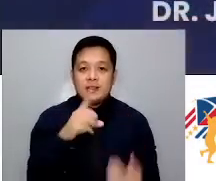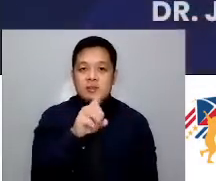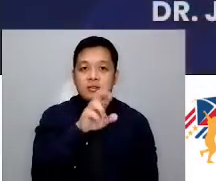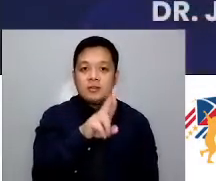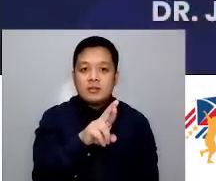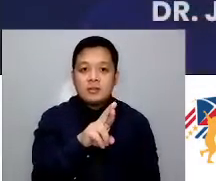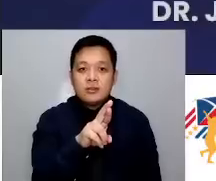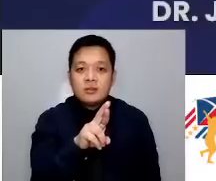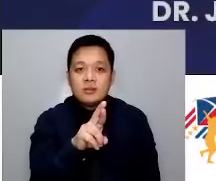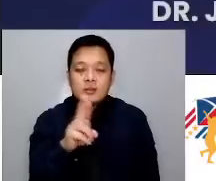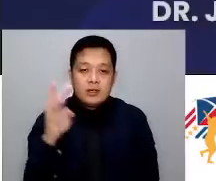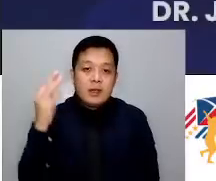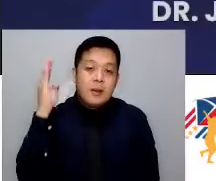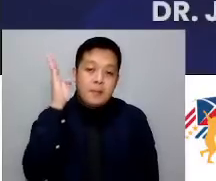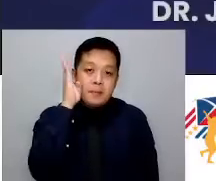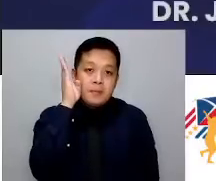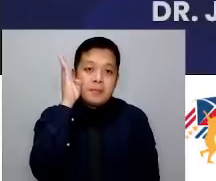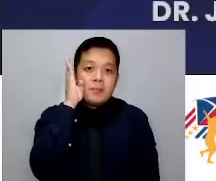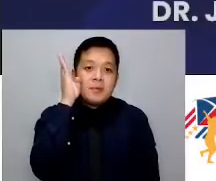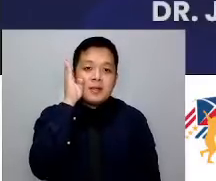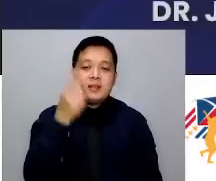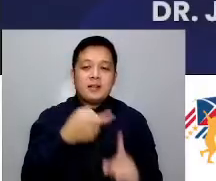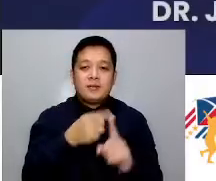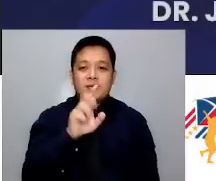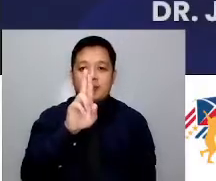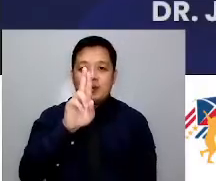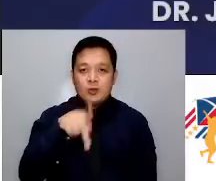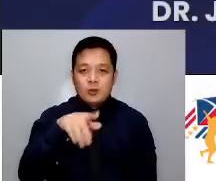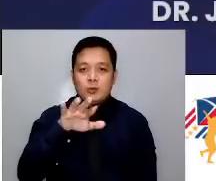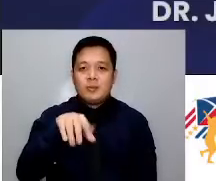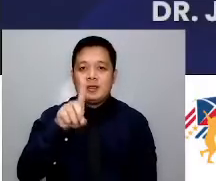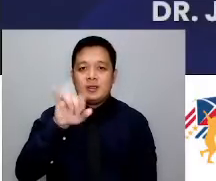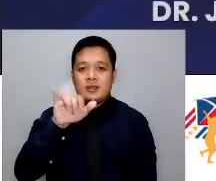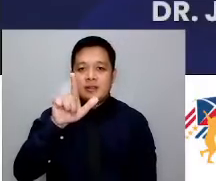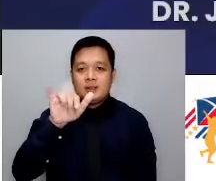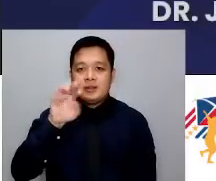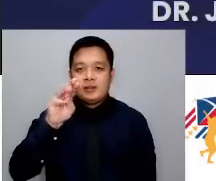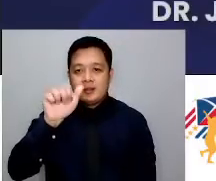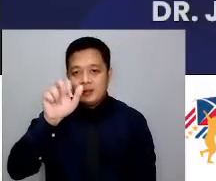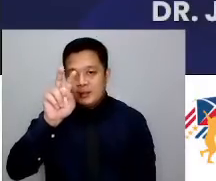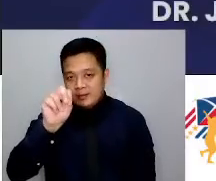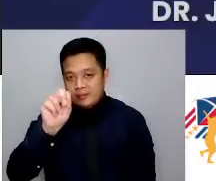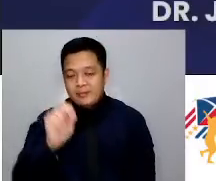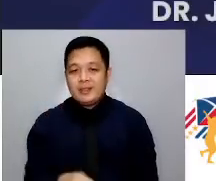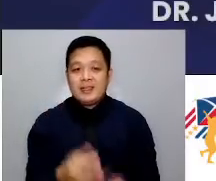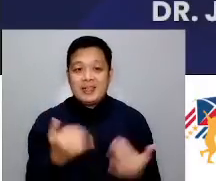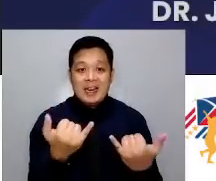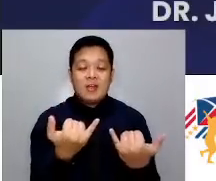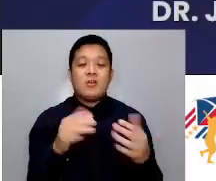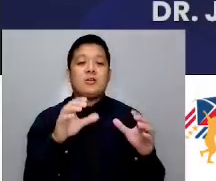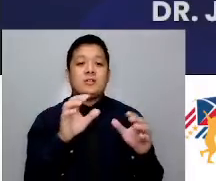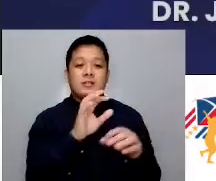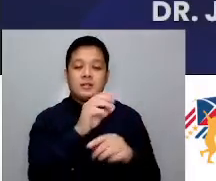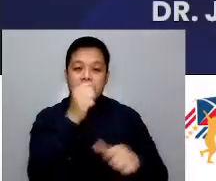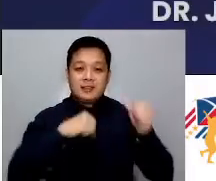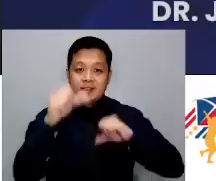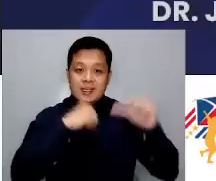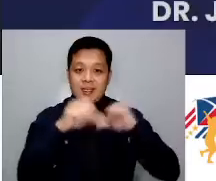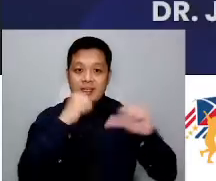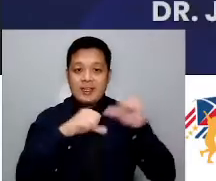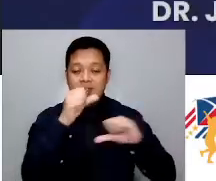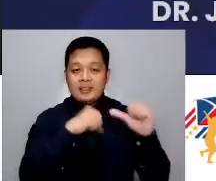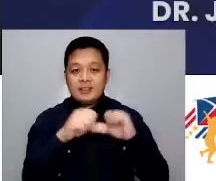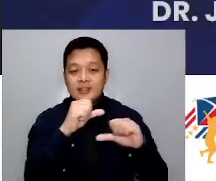of Mathematics, University of the Philippines, Diliman. And to complete the roster of our judges for the CNC Kula, we have Dr.